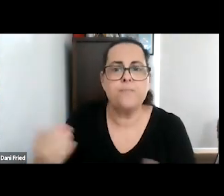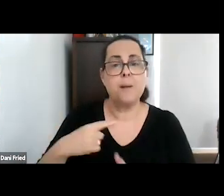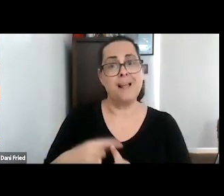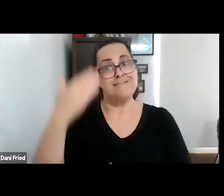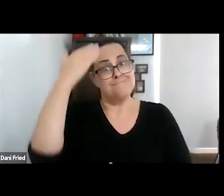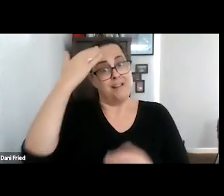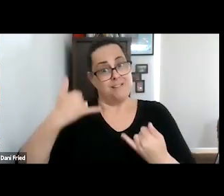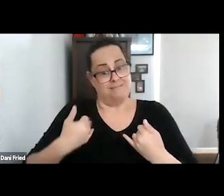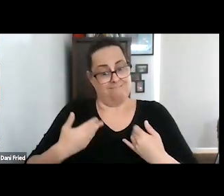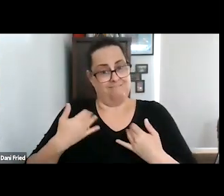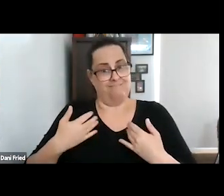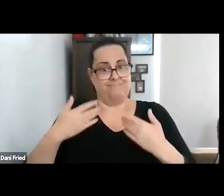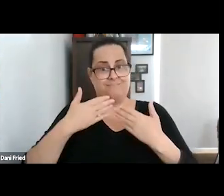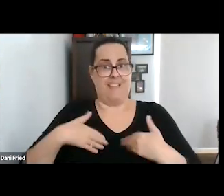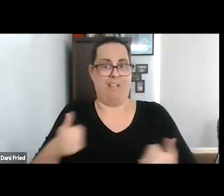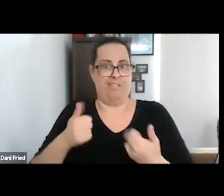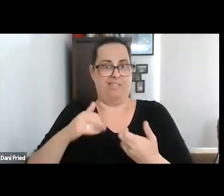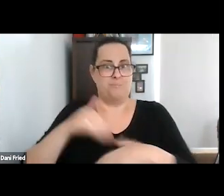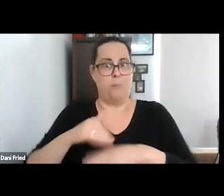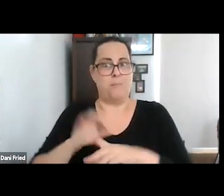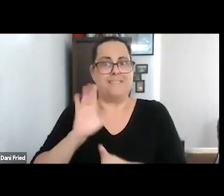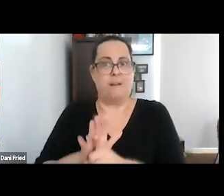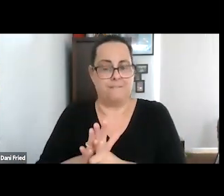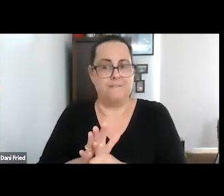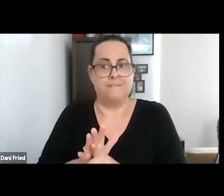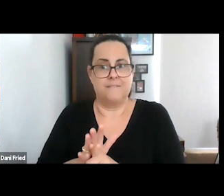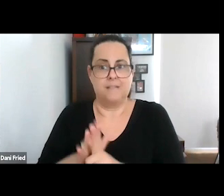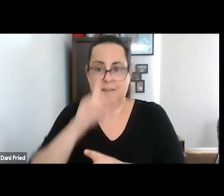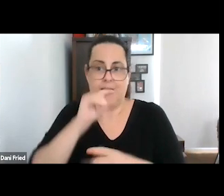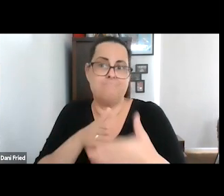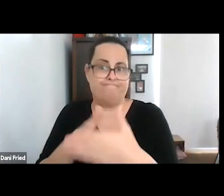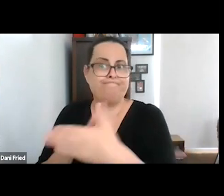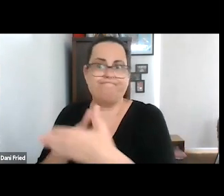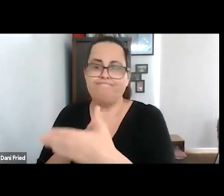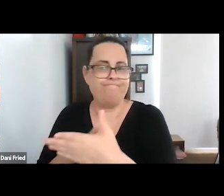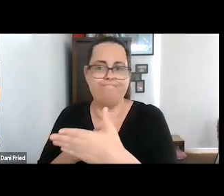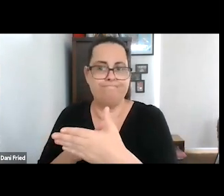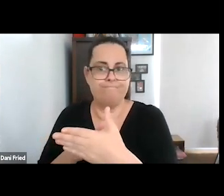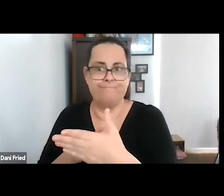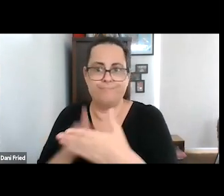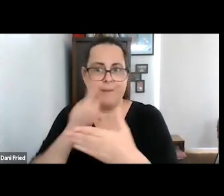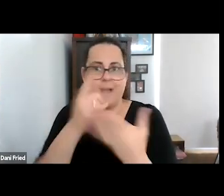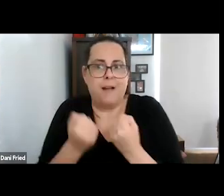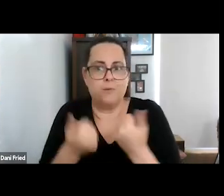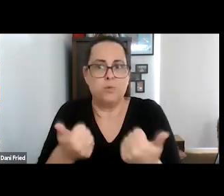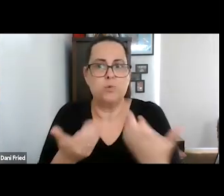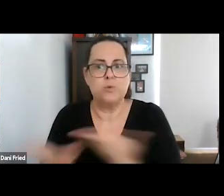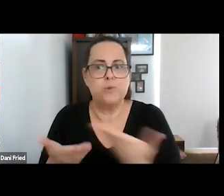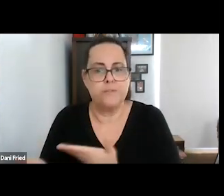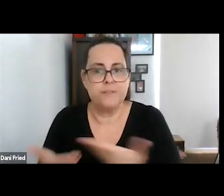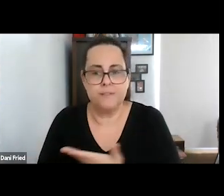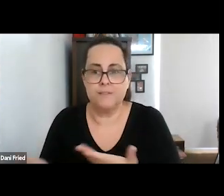mental health condition themselves can be a barrier to accessing the general